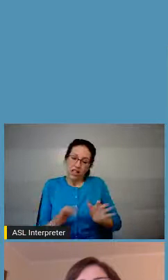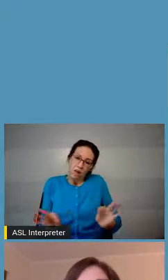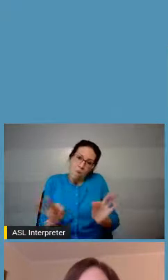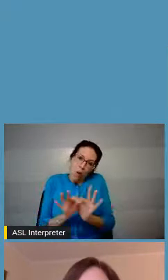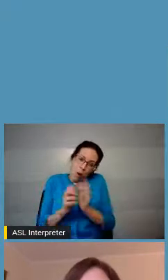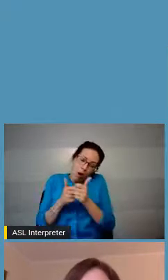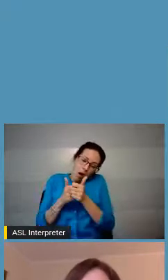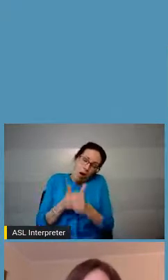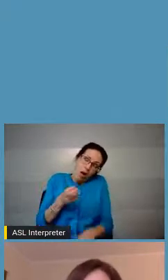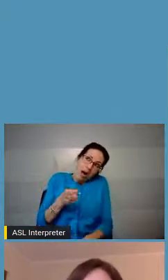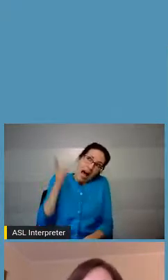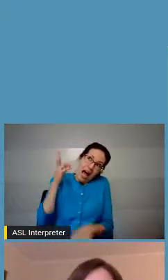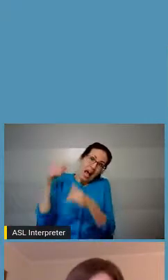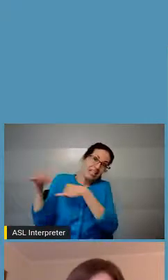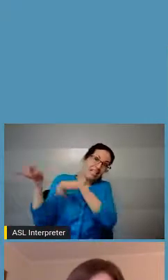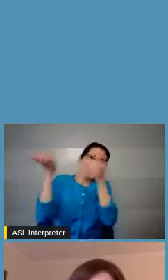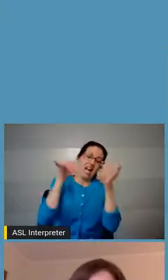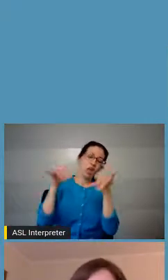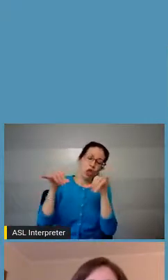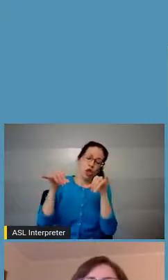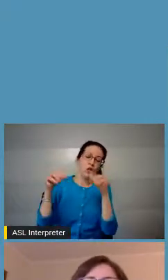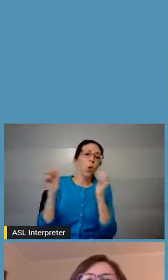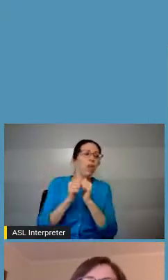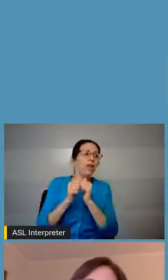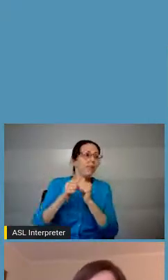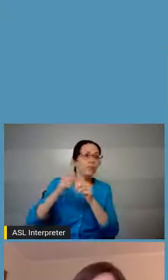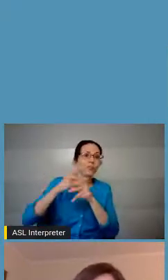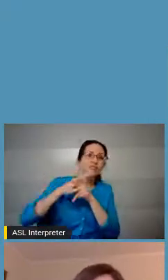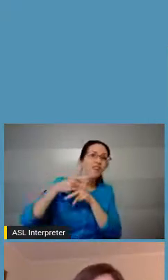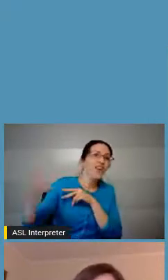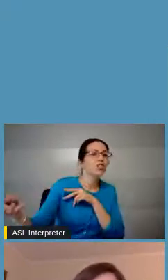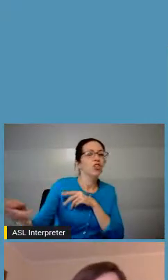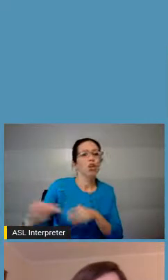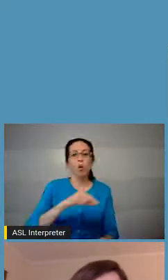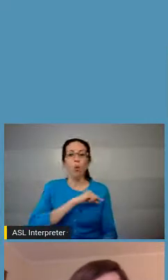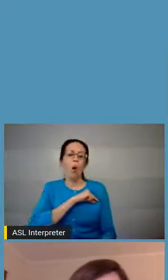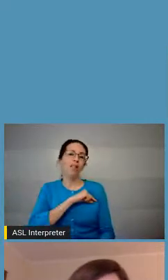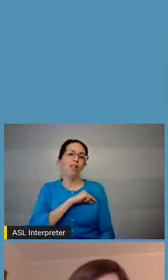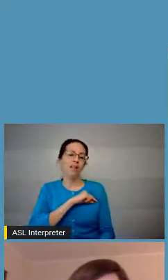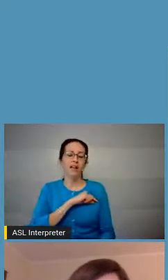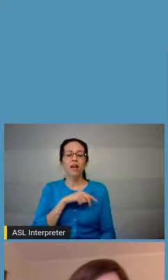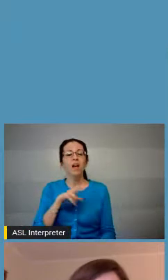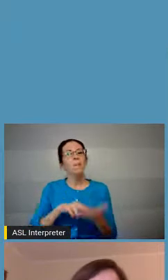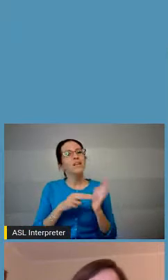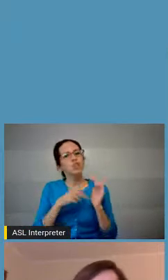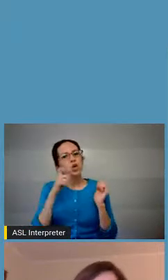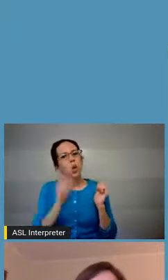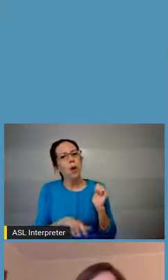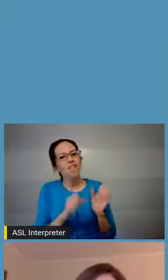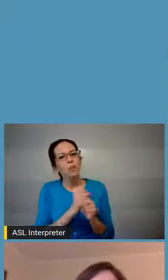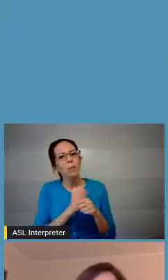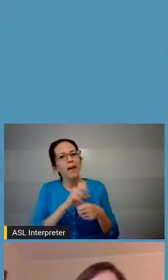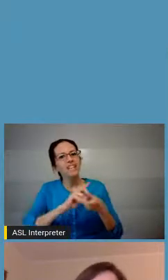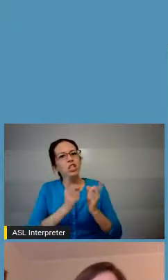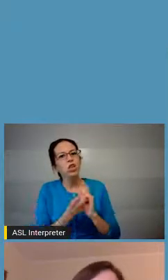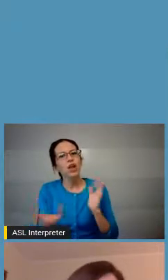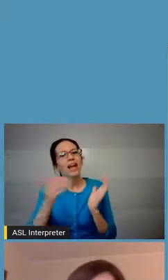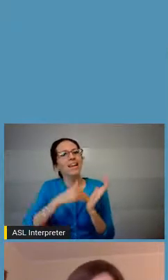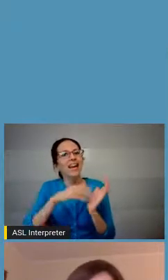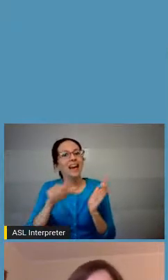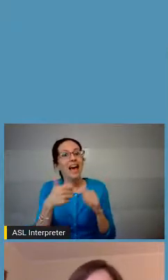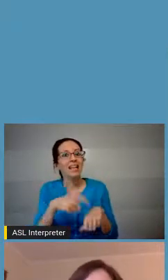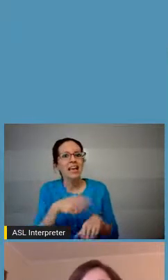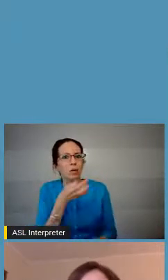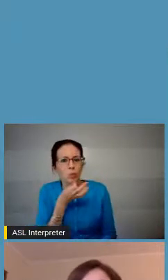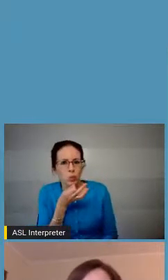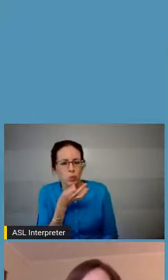and to such professional quality that you don't have to digitize them again anytime soon. Although you are